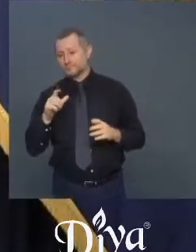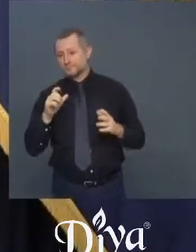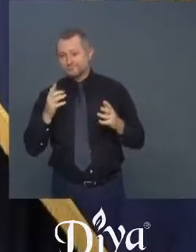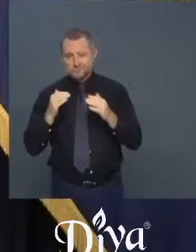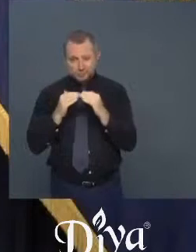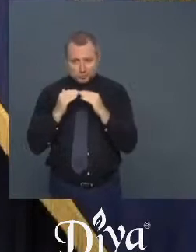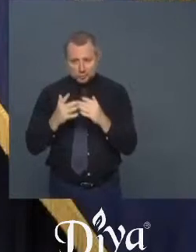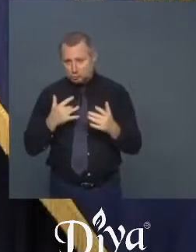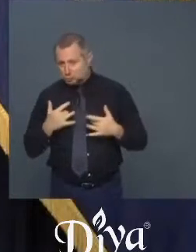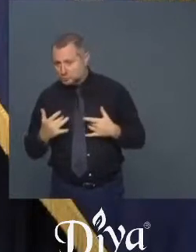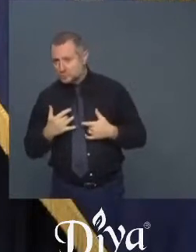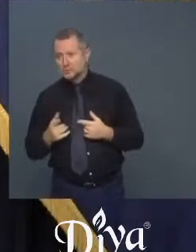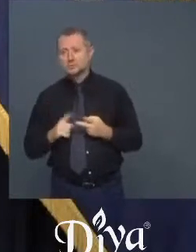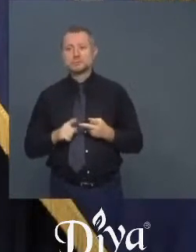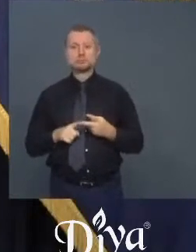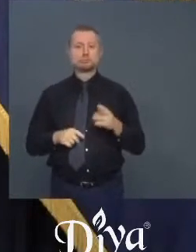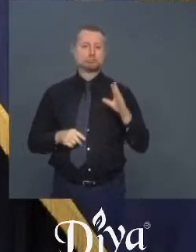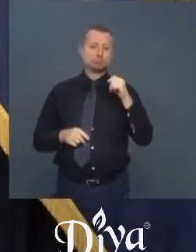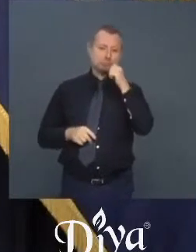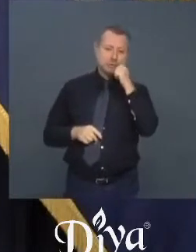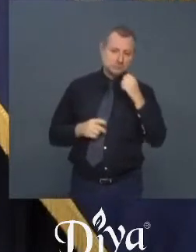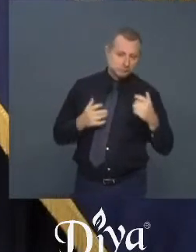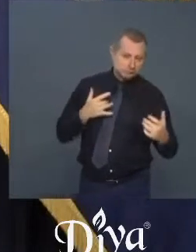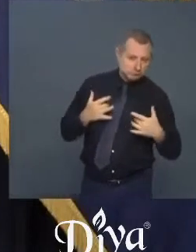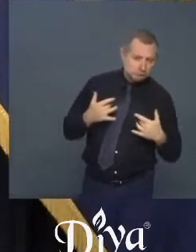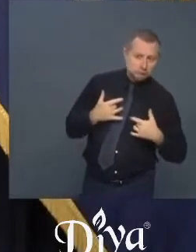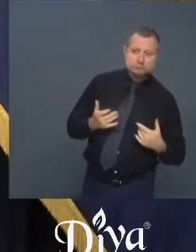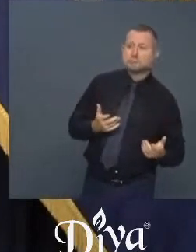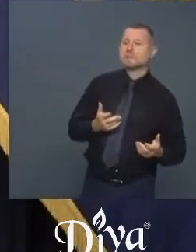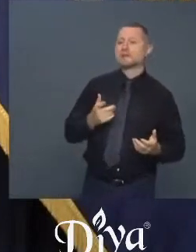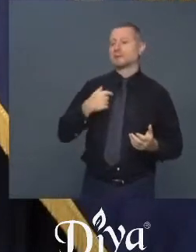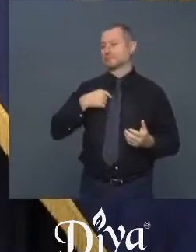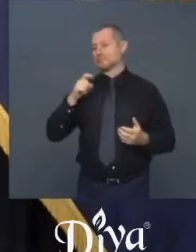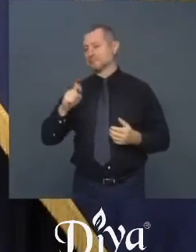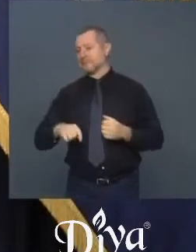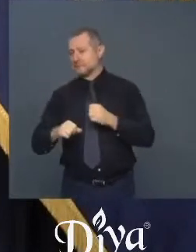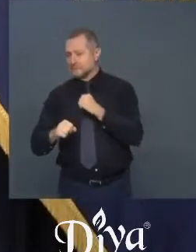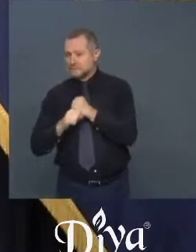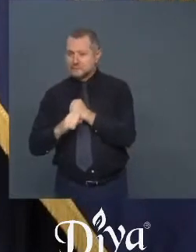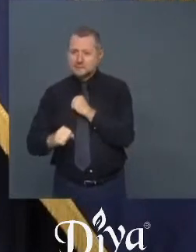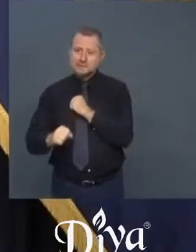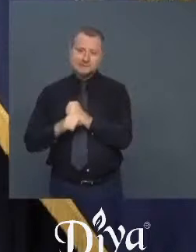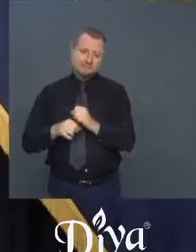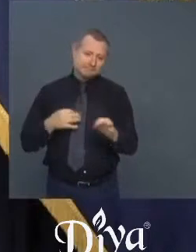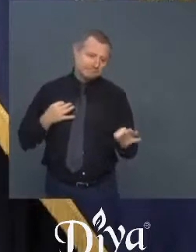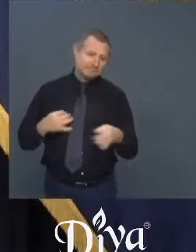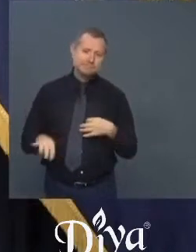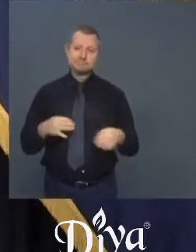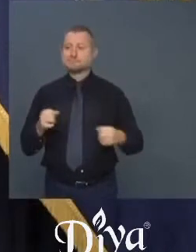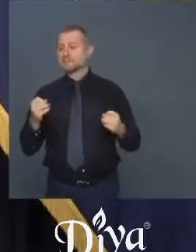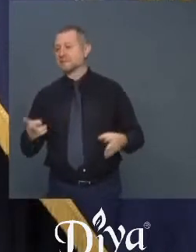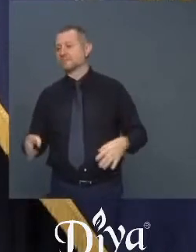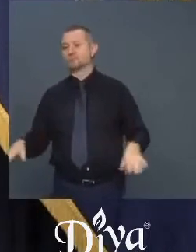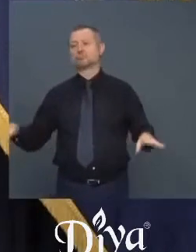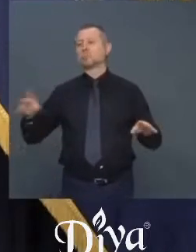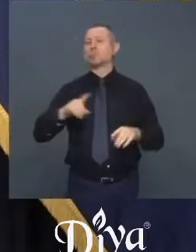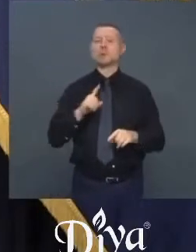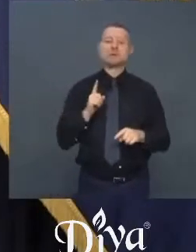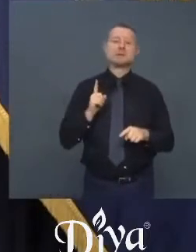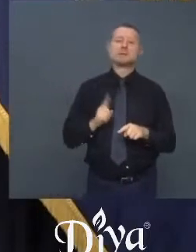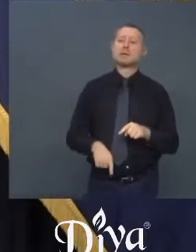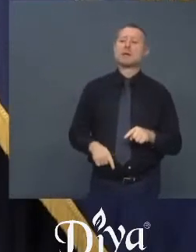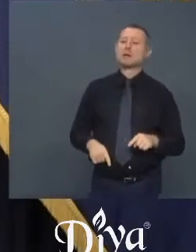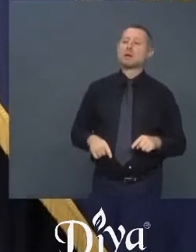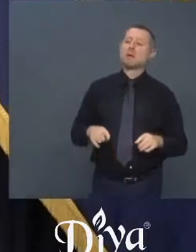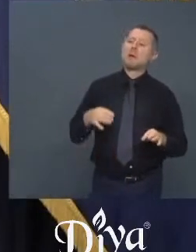going to have to be an extraordinary public education campaign, because a lot of people, you're just not going to talk through the